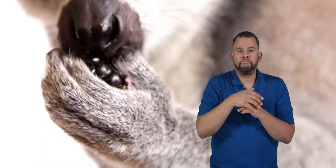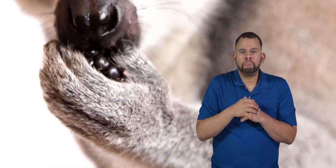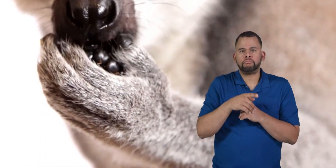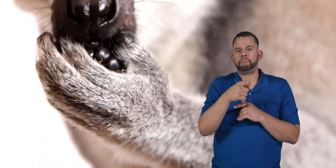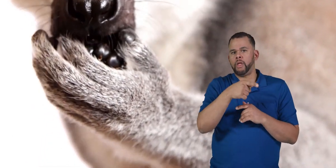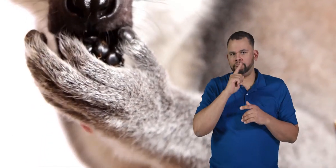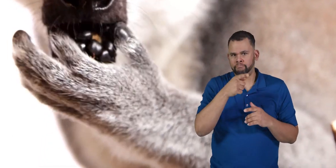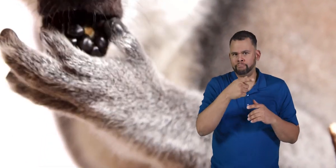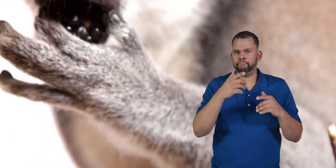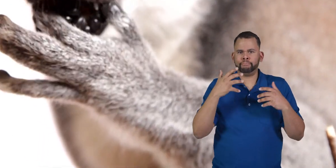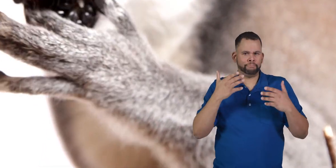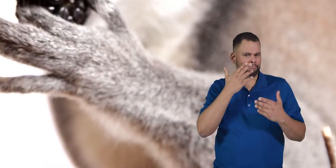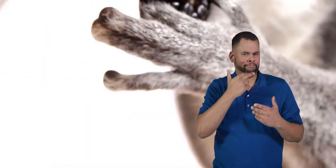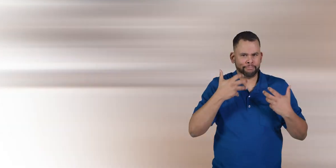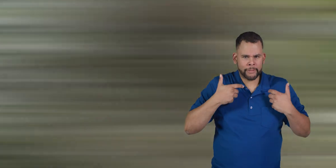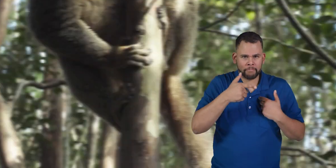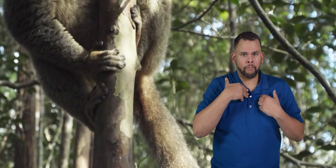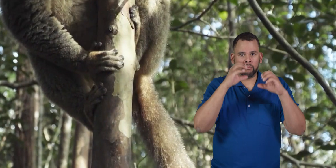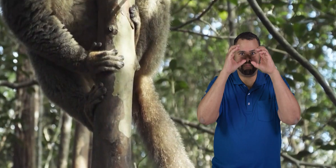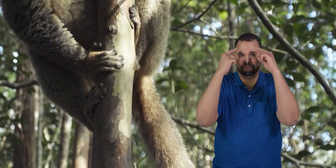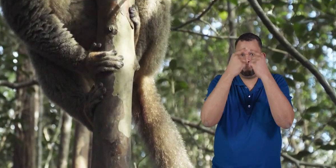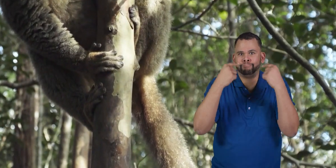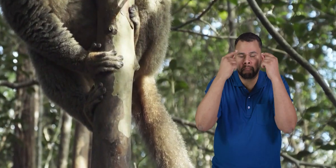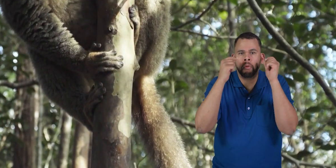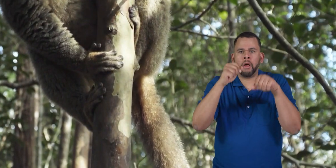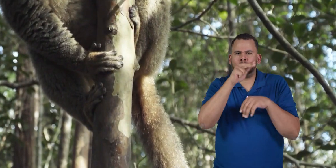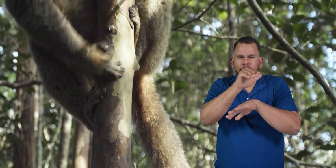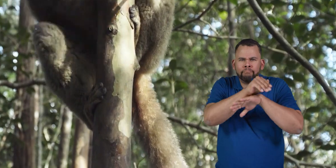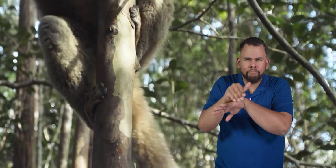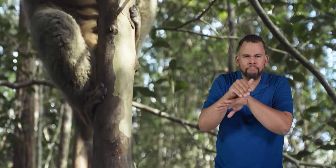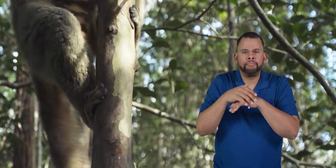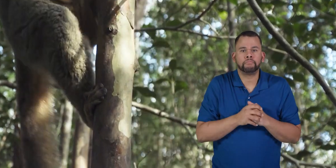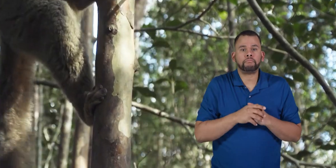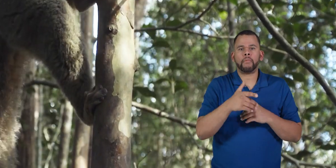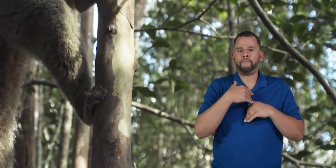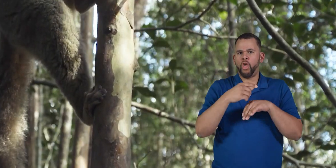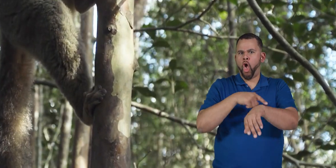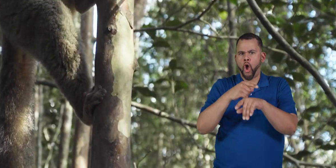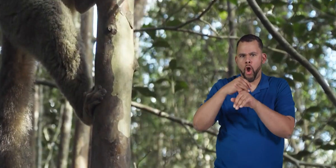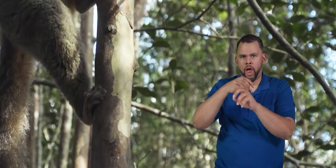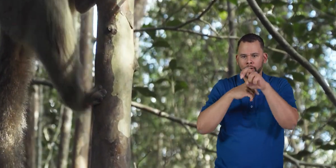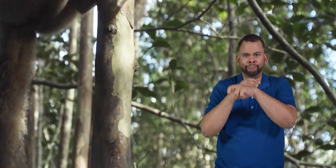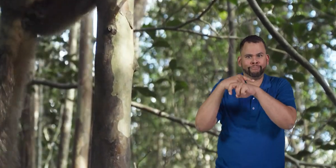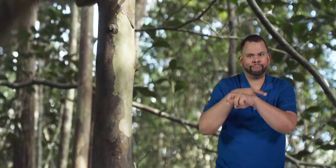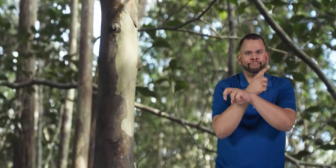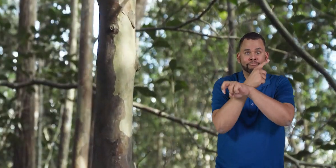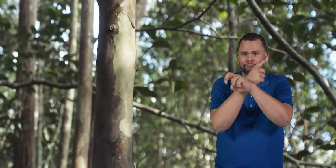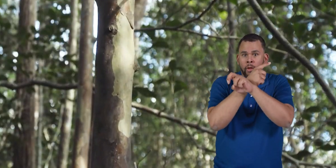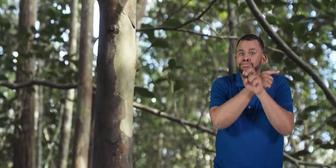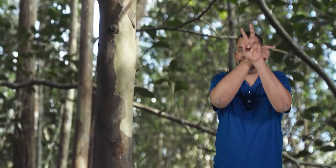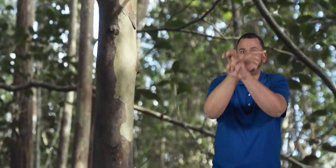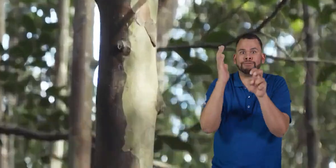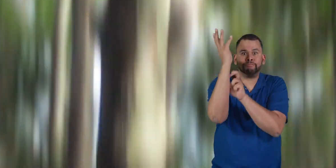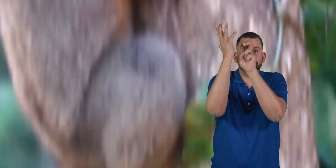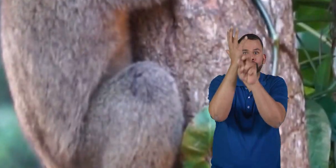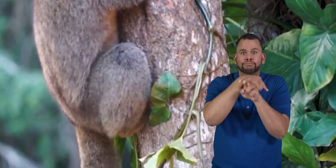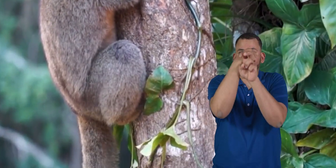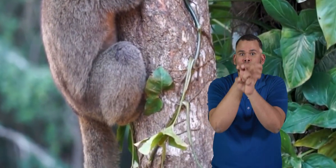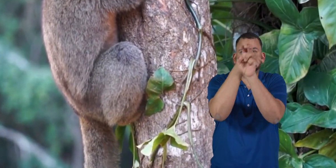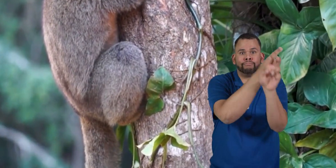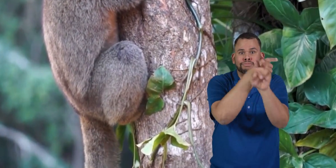eyes that help them see well in the dark most of them have long tails that they use for balance when they jump from tree to tree